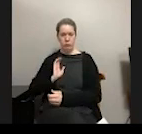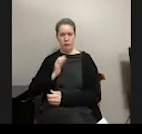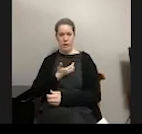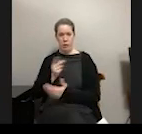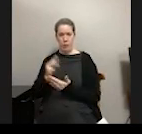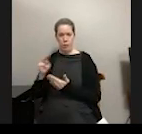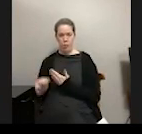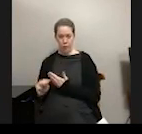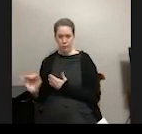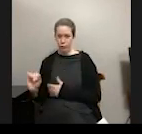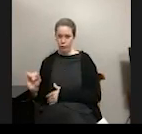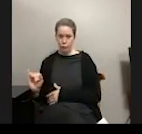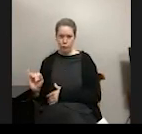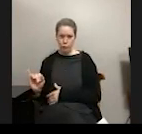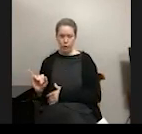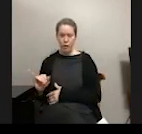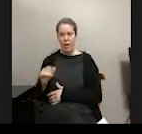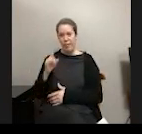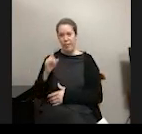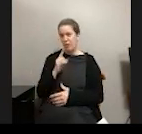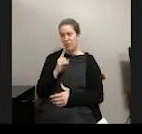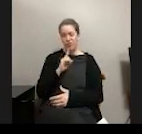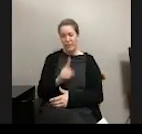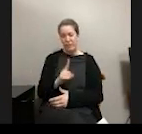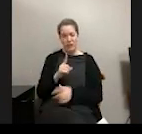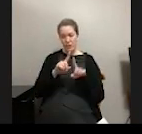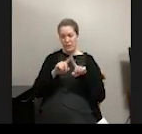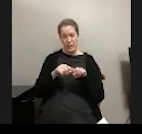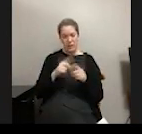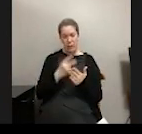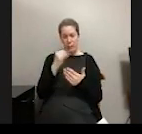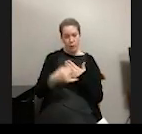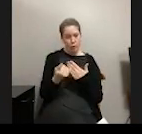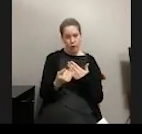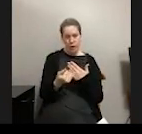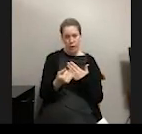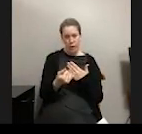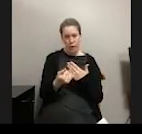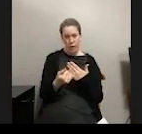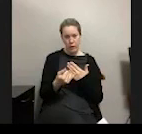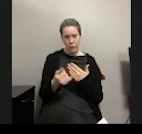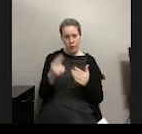out project by project, since they're all so different, sort of what works best, like whether